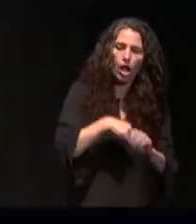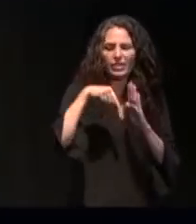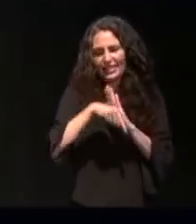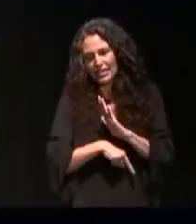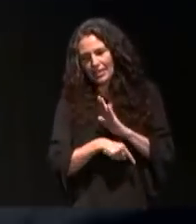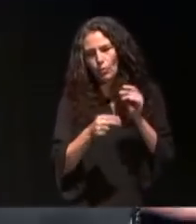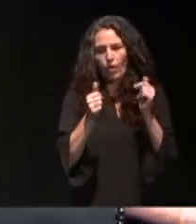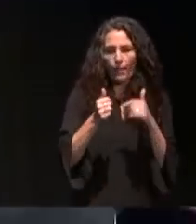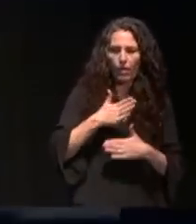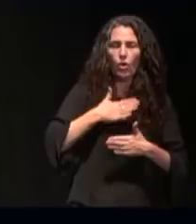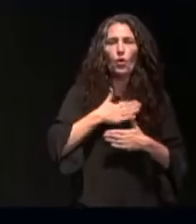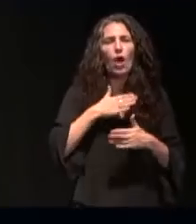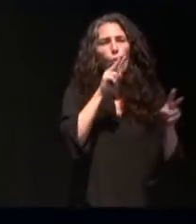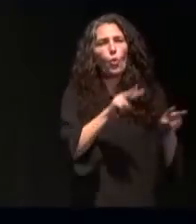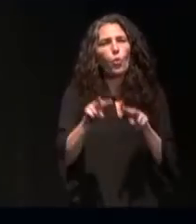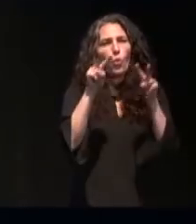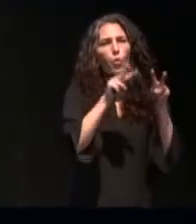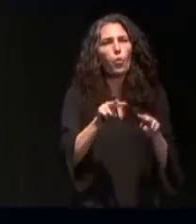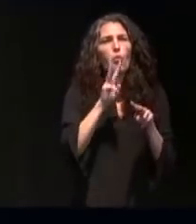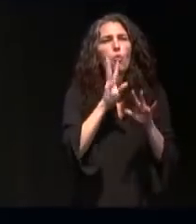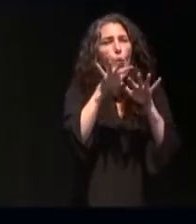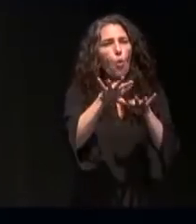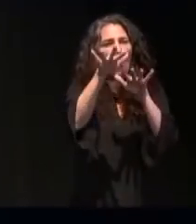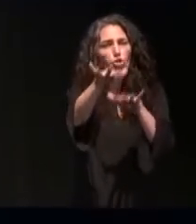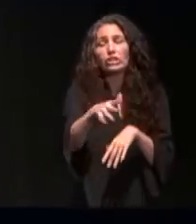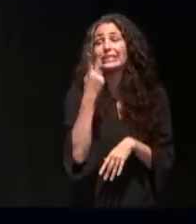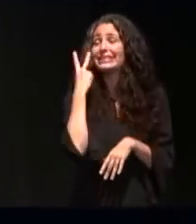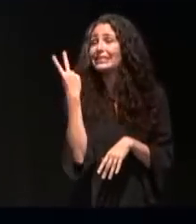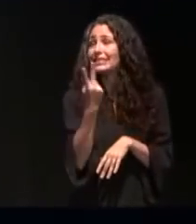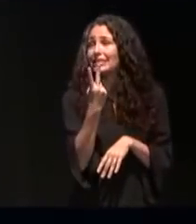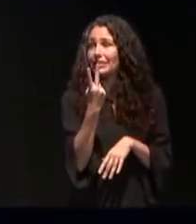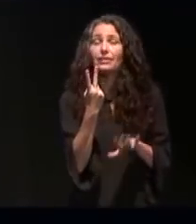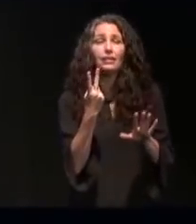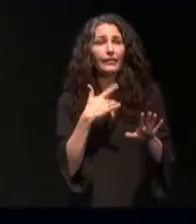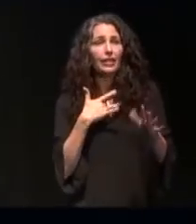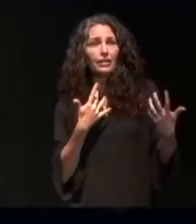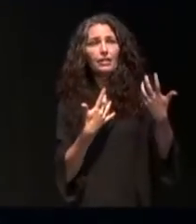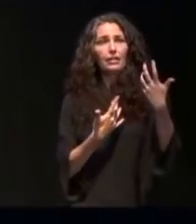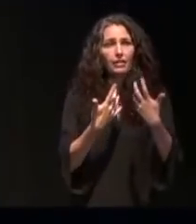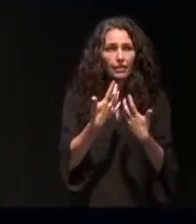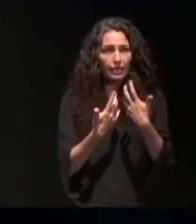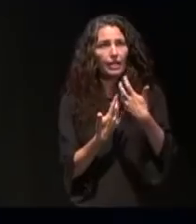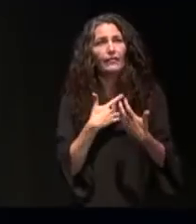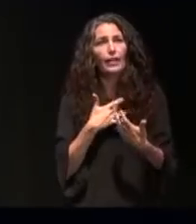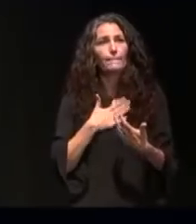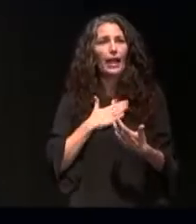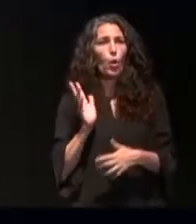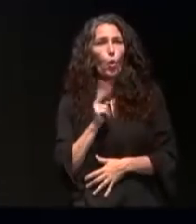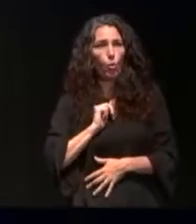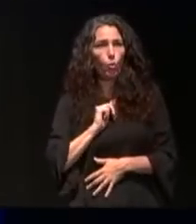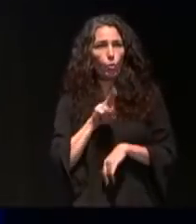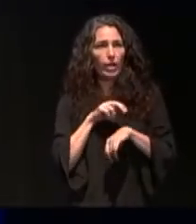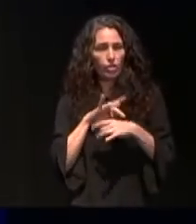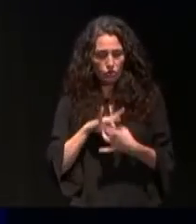And I would look out at the ocean. And I would see the oceanic, feel my own oceanic nature. I'd look at the sand and see